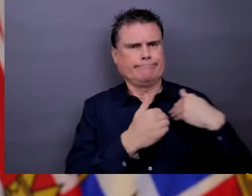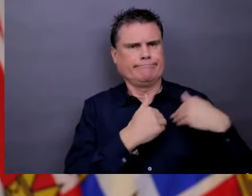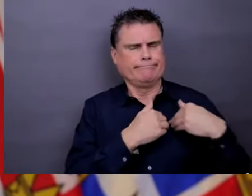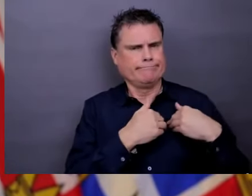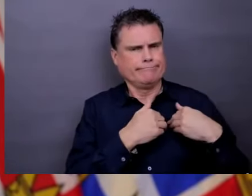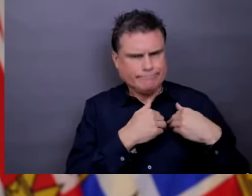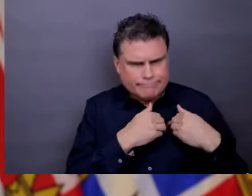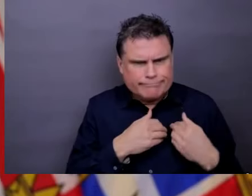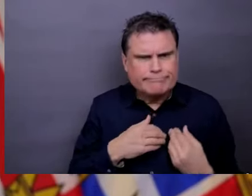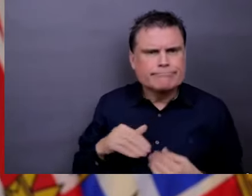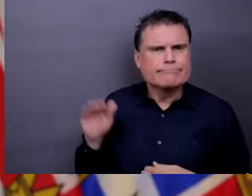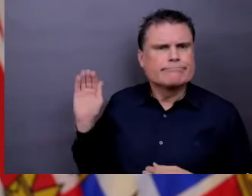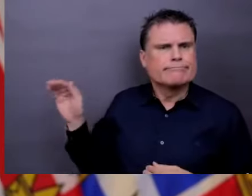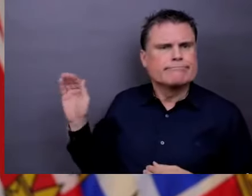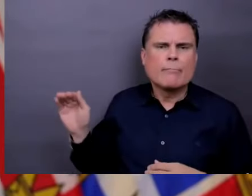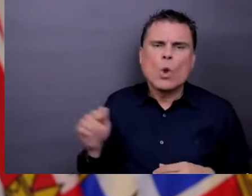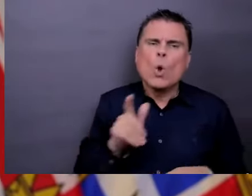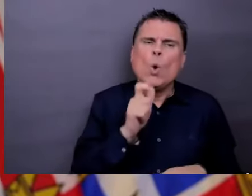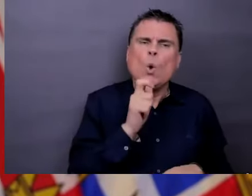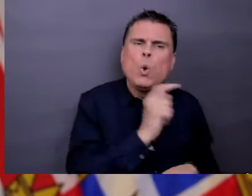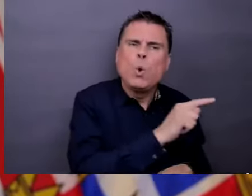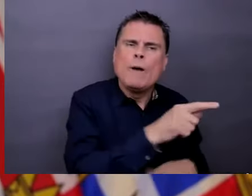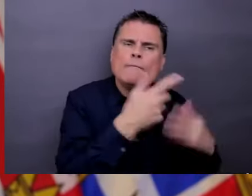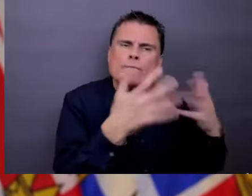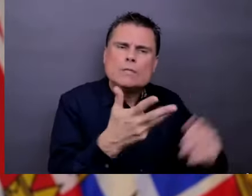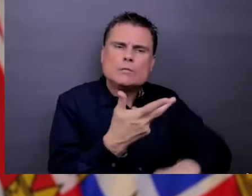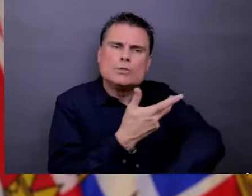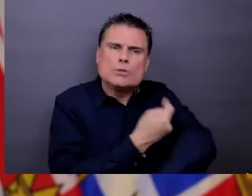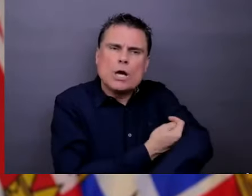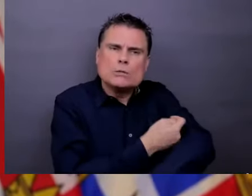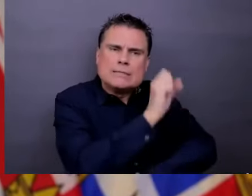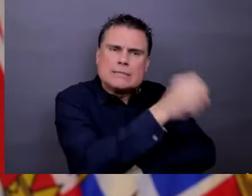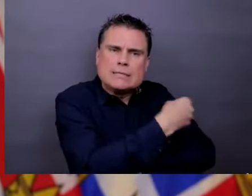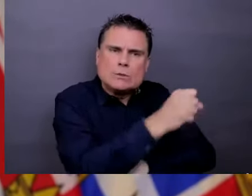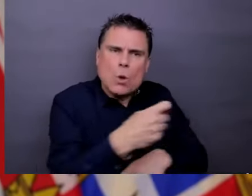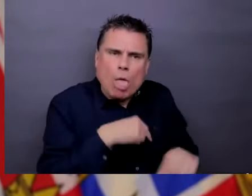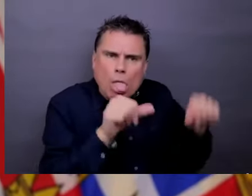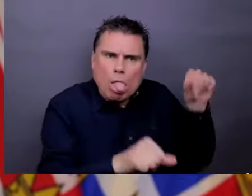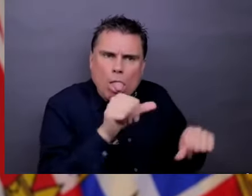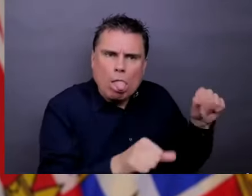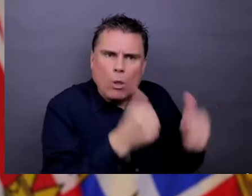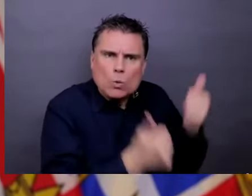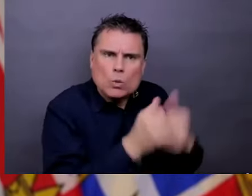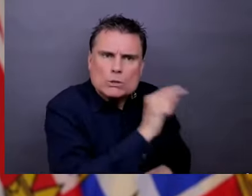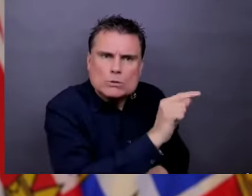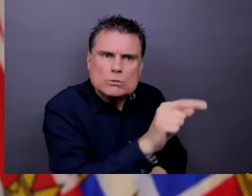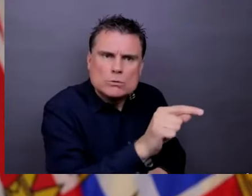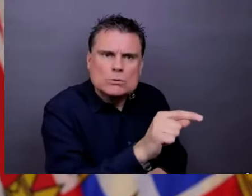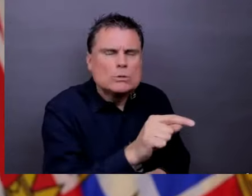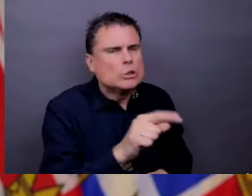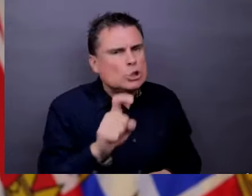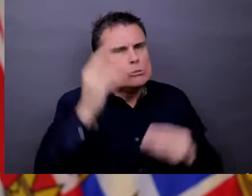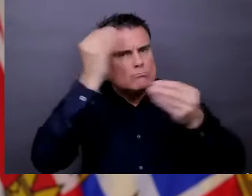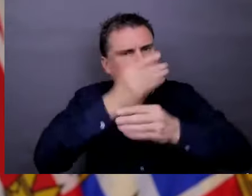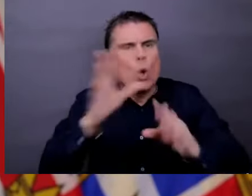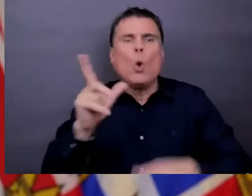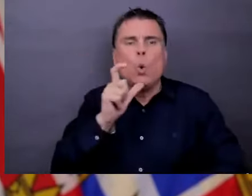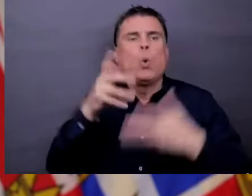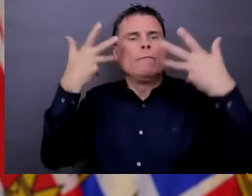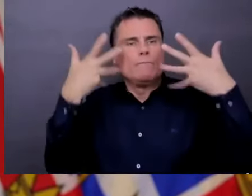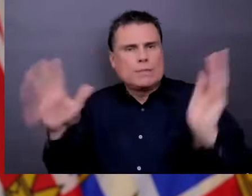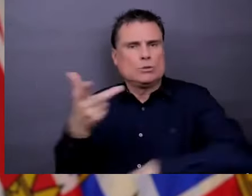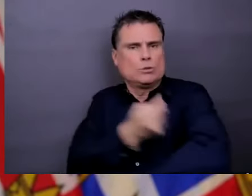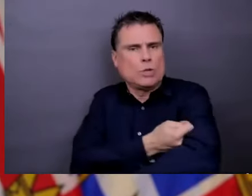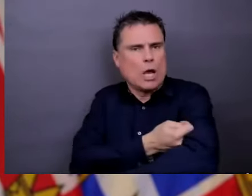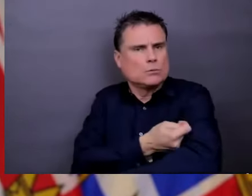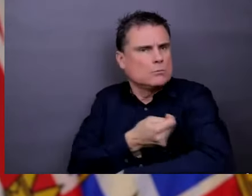why? Yeah, so we'll be presenting some data on that on Friday. We have collected that staff